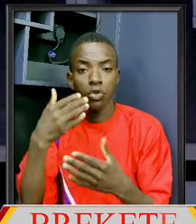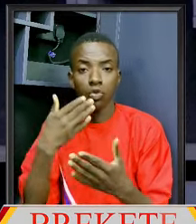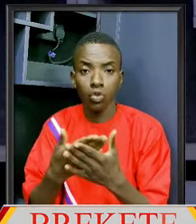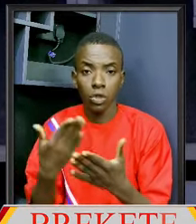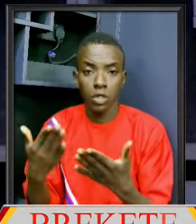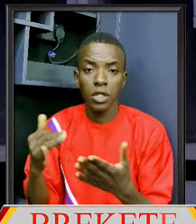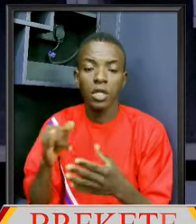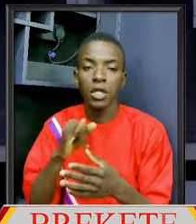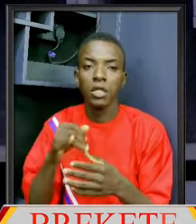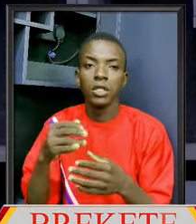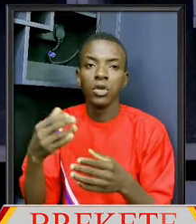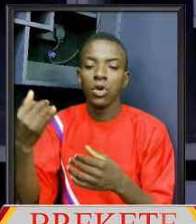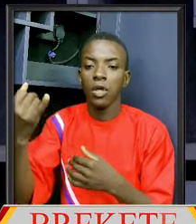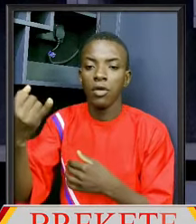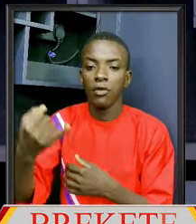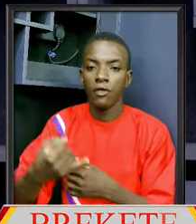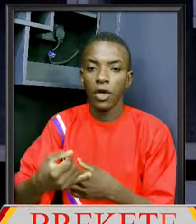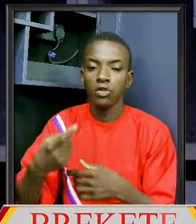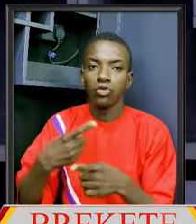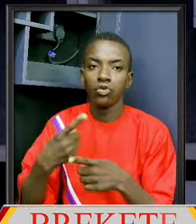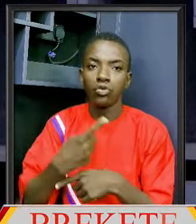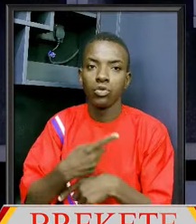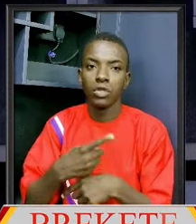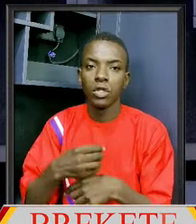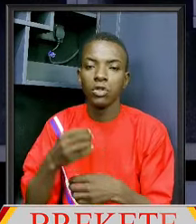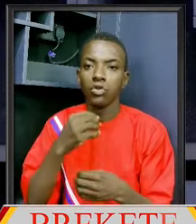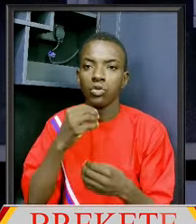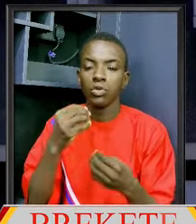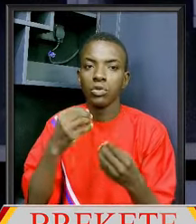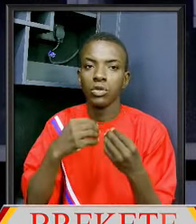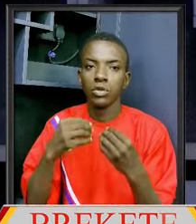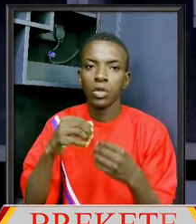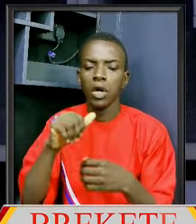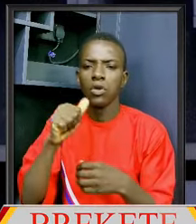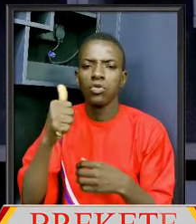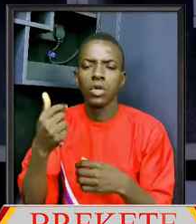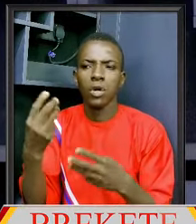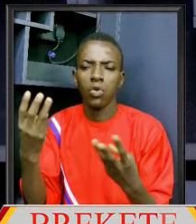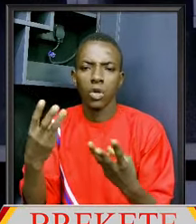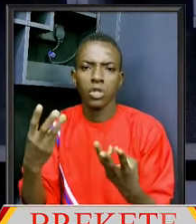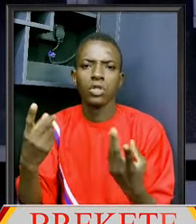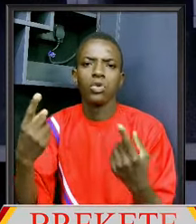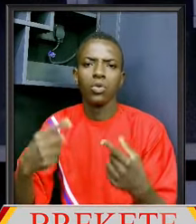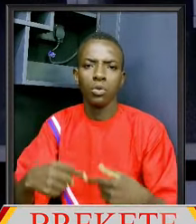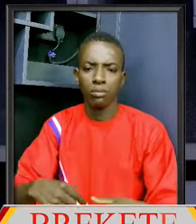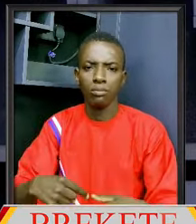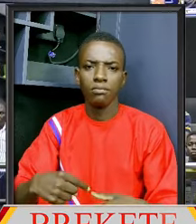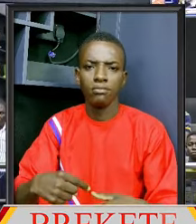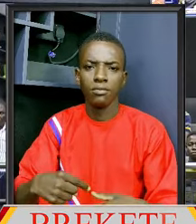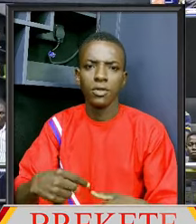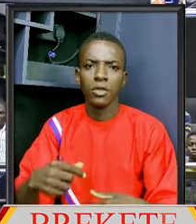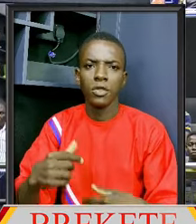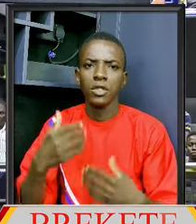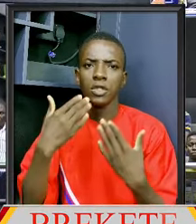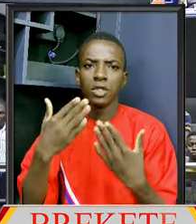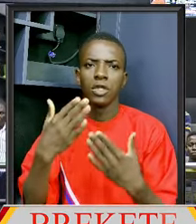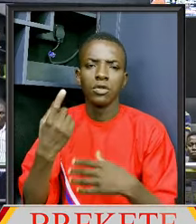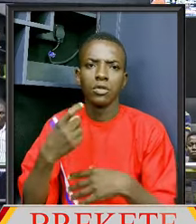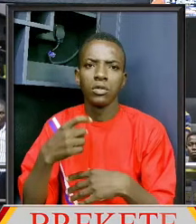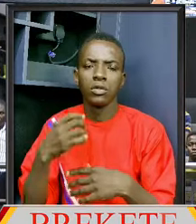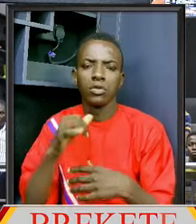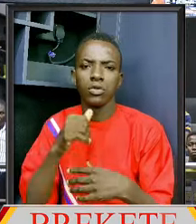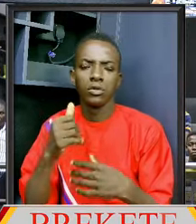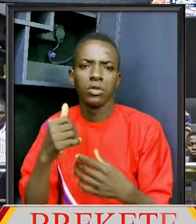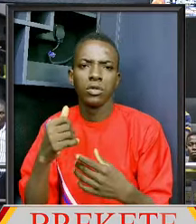say, the one where we bite today, where we know feature and finish today, another Wednesday. Thank God, no be one of 10